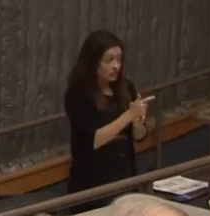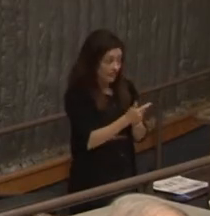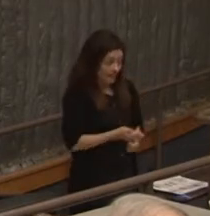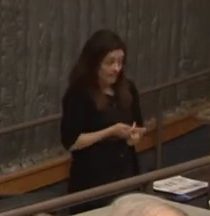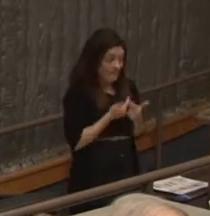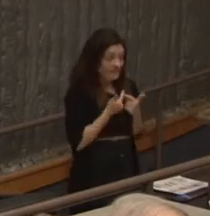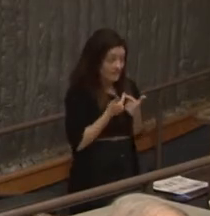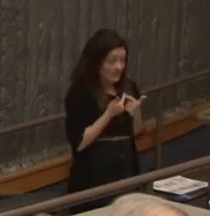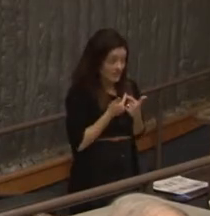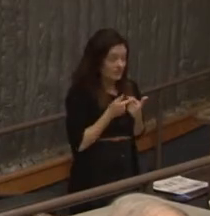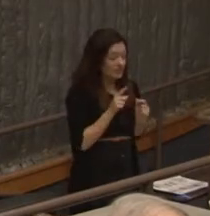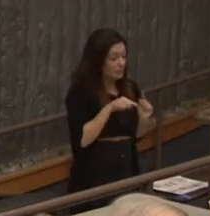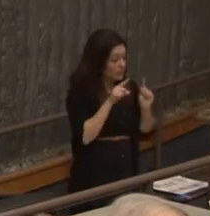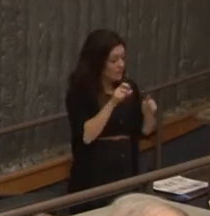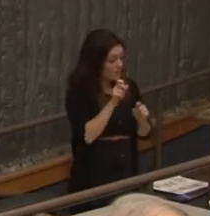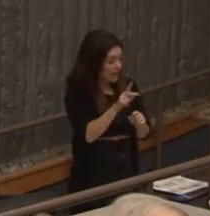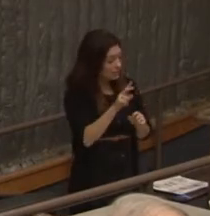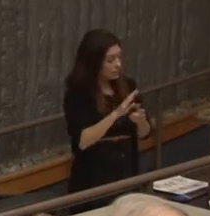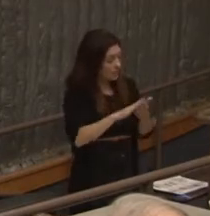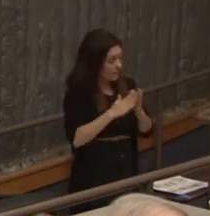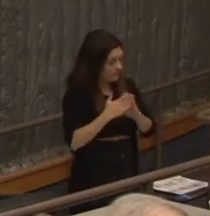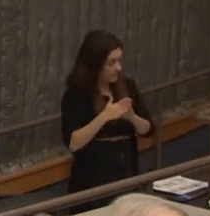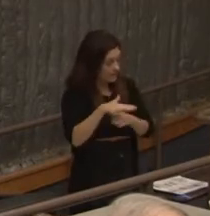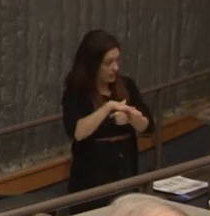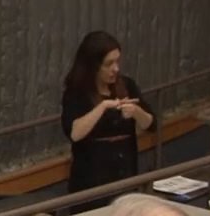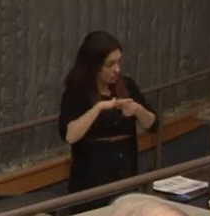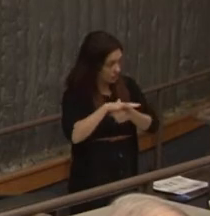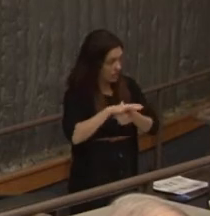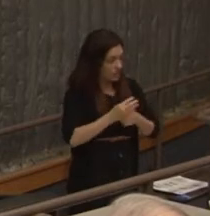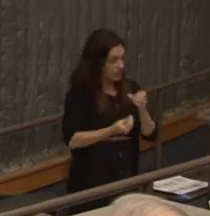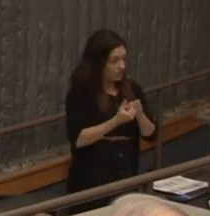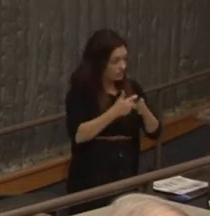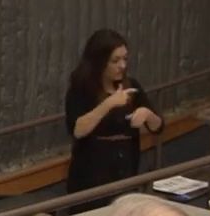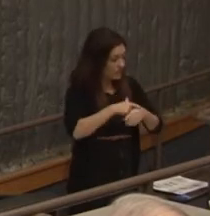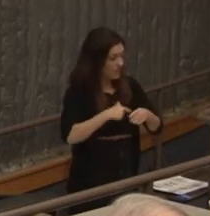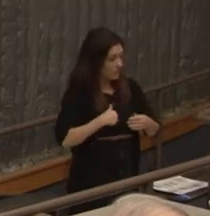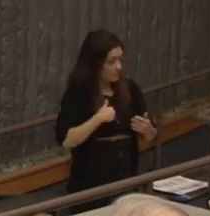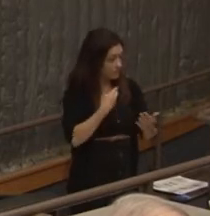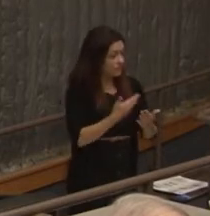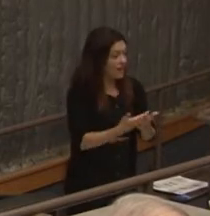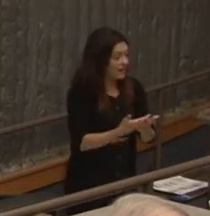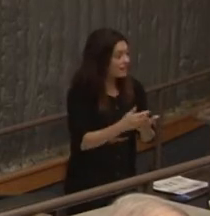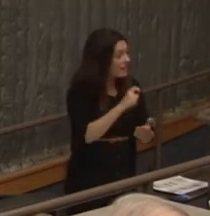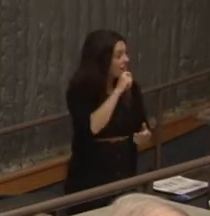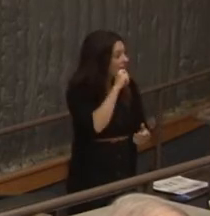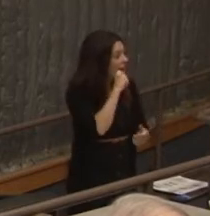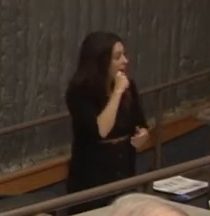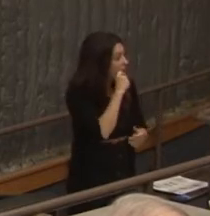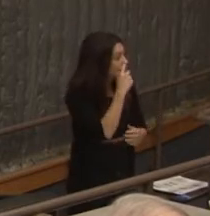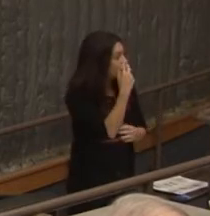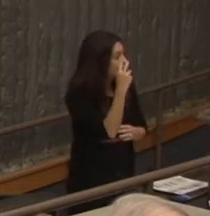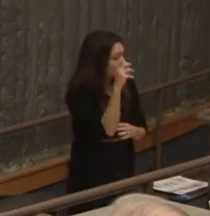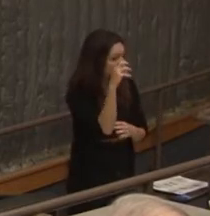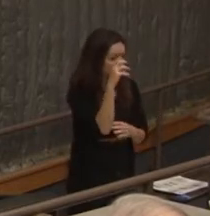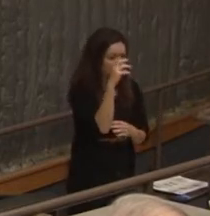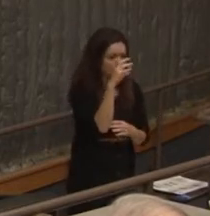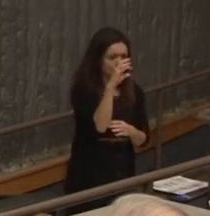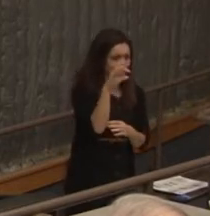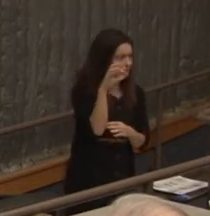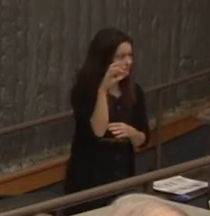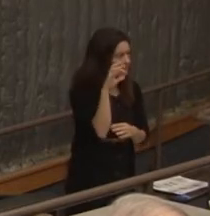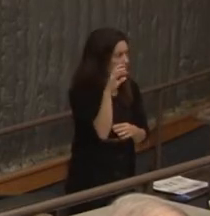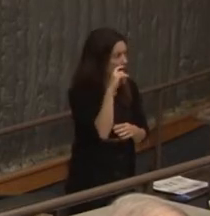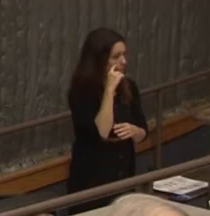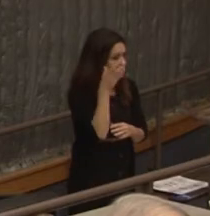says, it was spring, and we approached the village, and the apple trees were in blossom, and it was beautiful. And